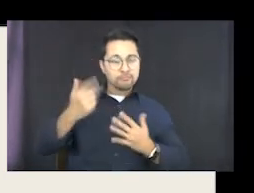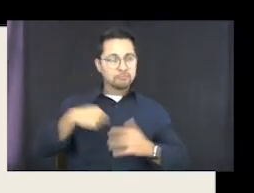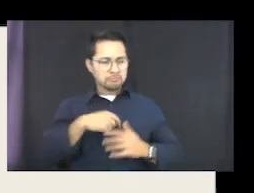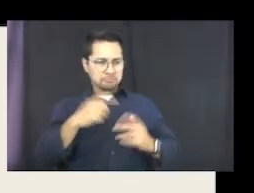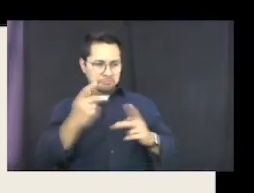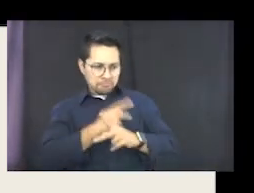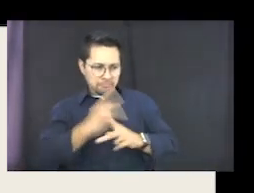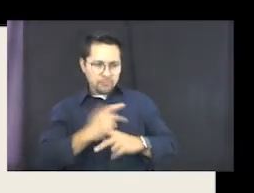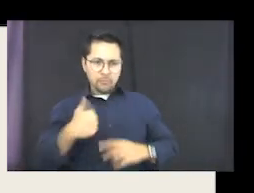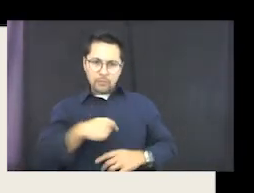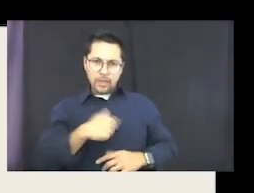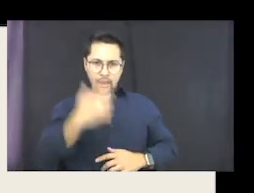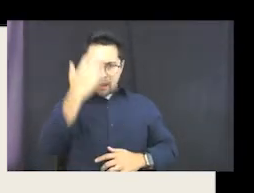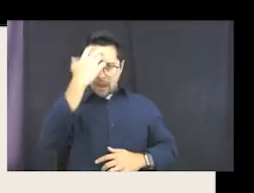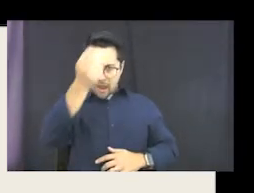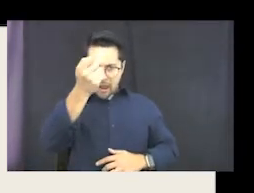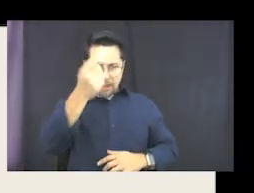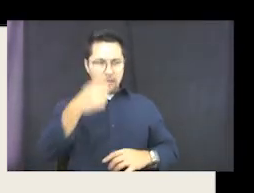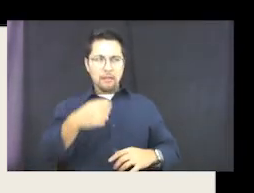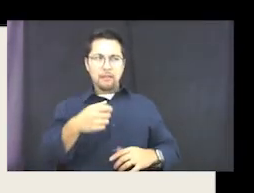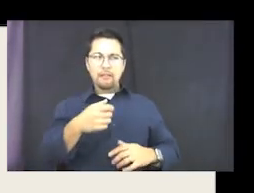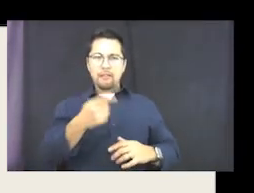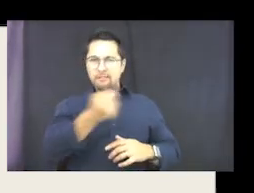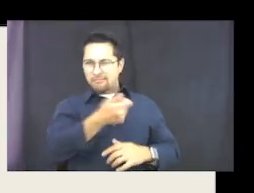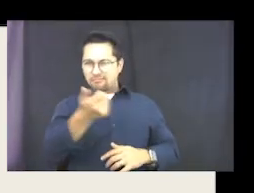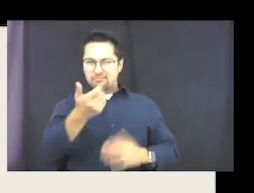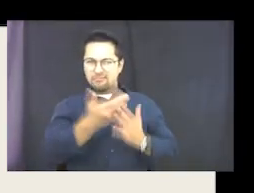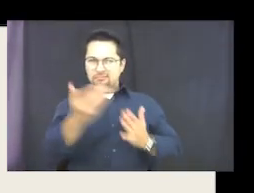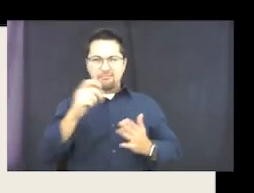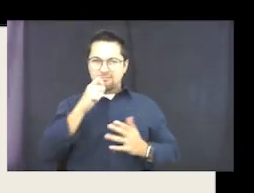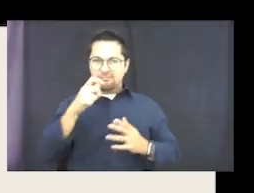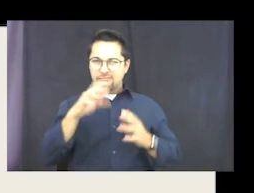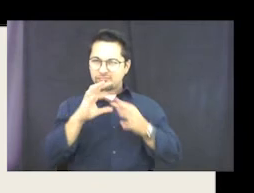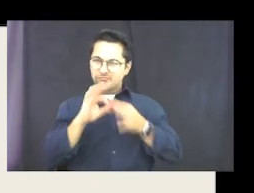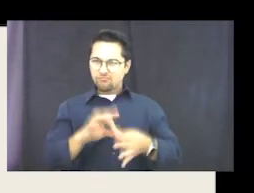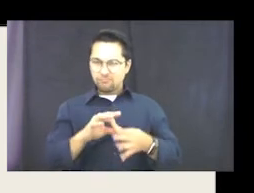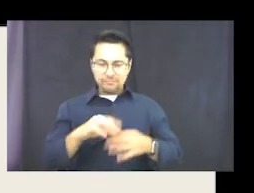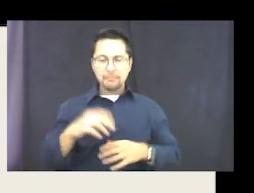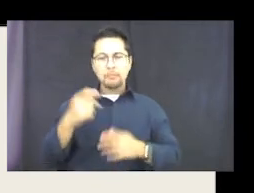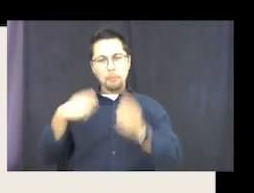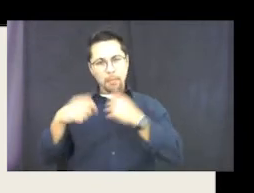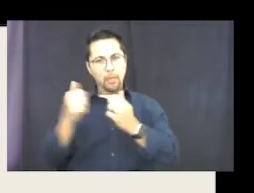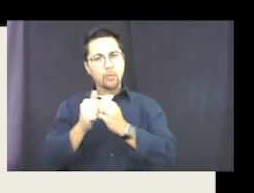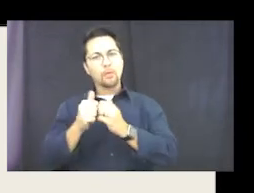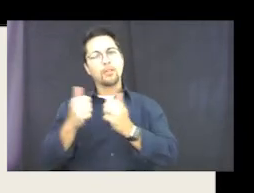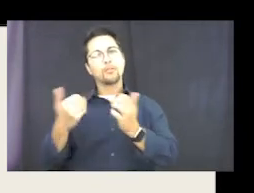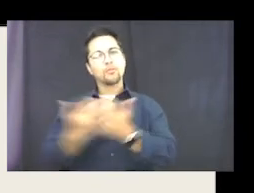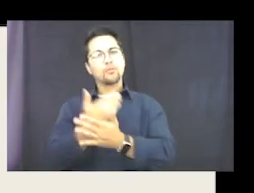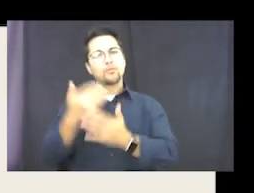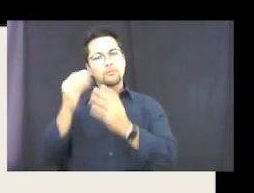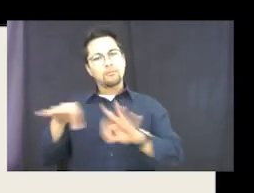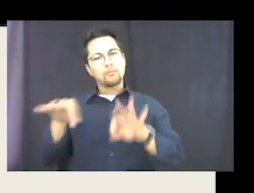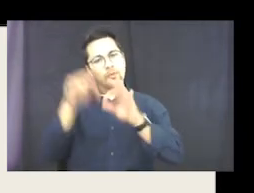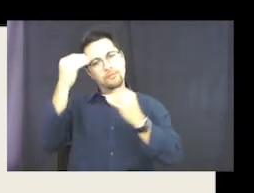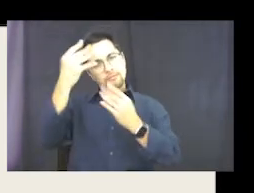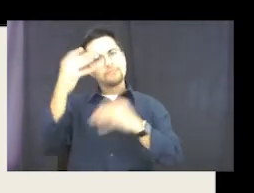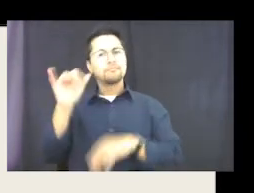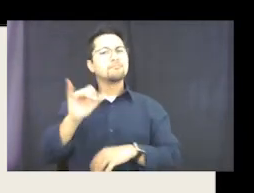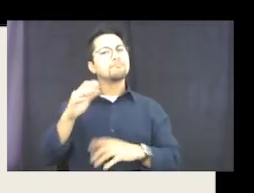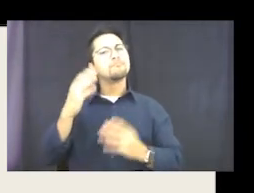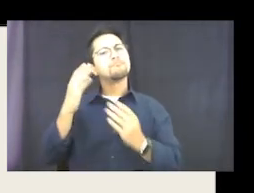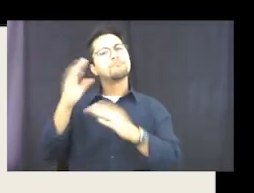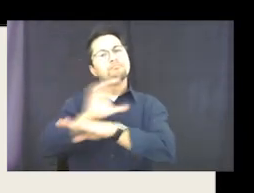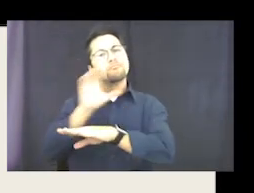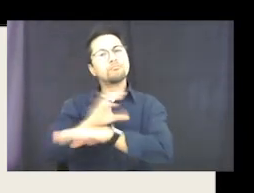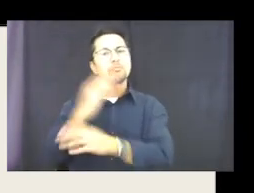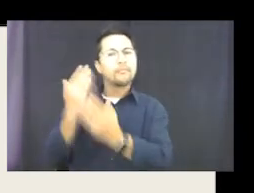is in our working memory and delete what is no longer relevant and replace it with new important information. This is almost like a computer file.